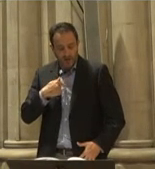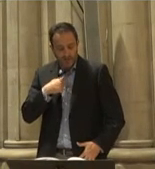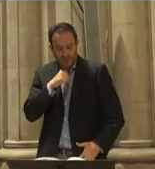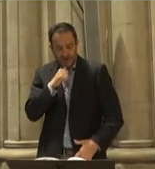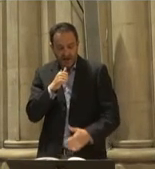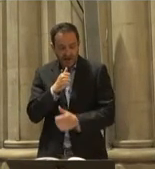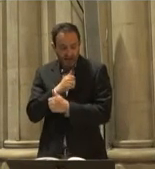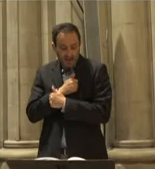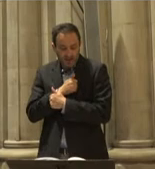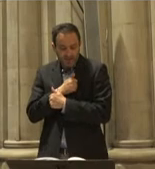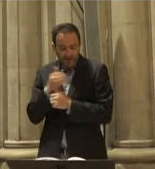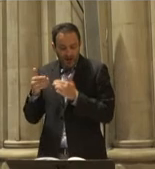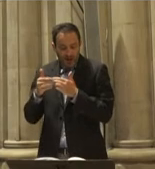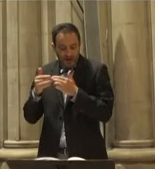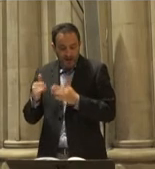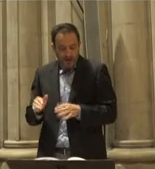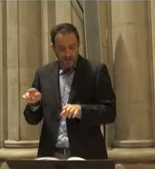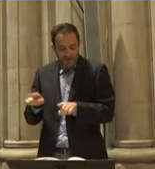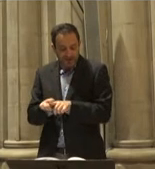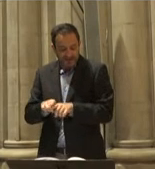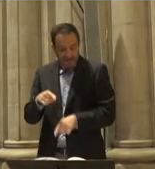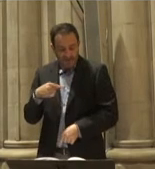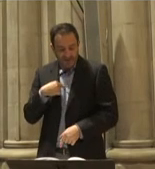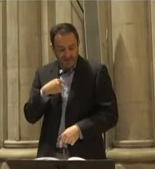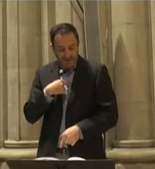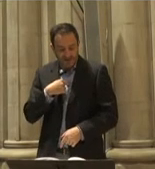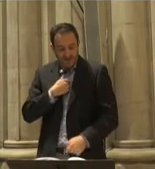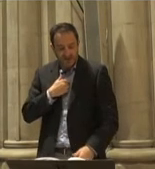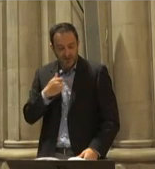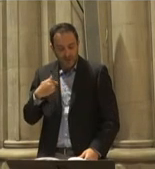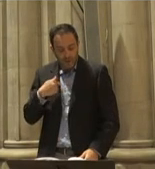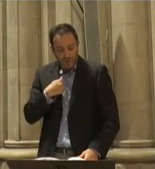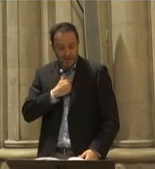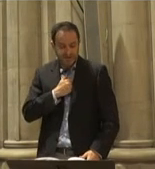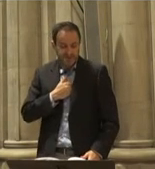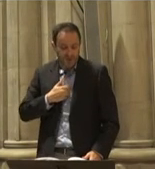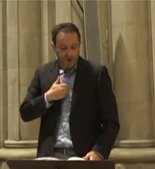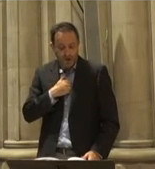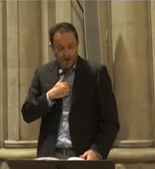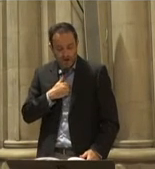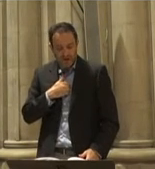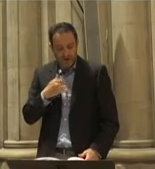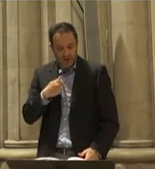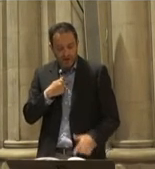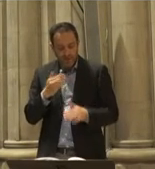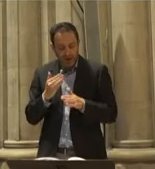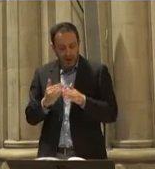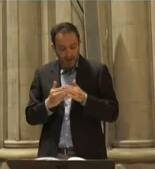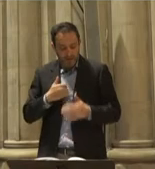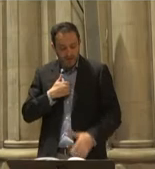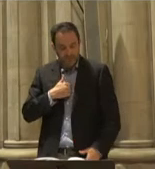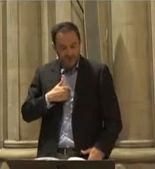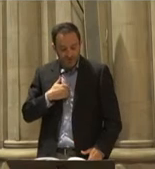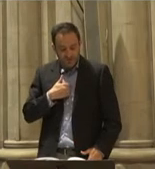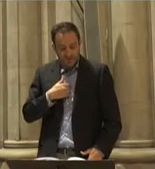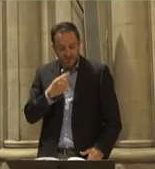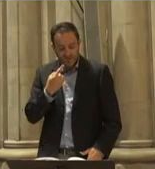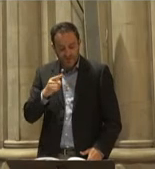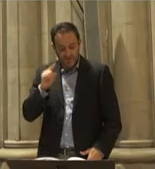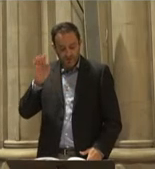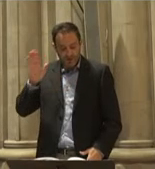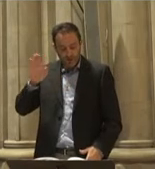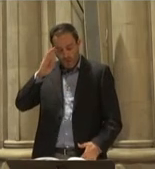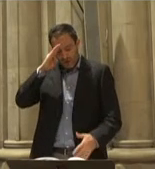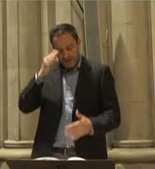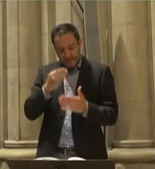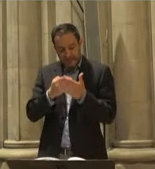not loved our neighbors as ourselves. We are truly sorry, and we humbly repent. For the sake